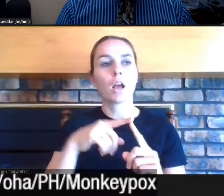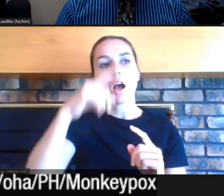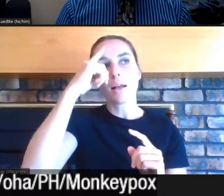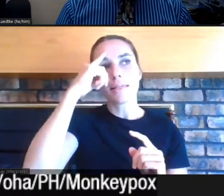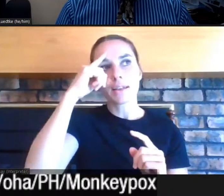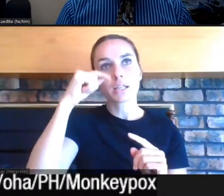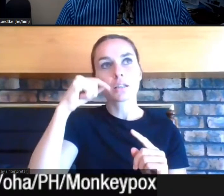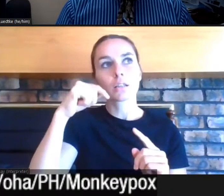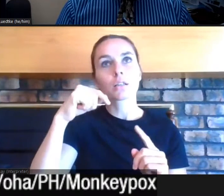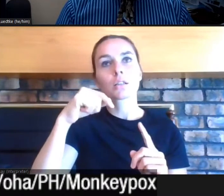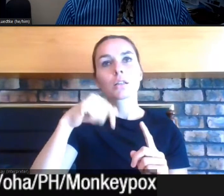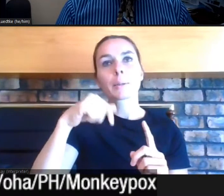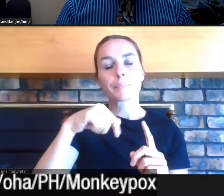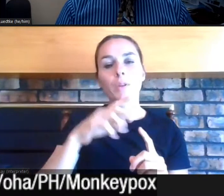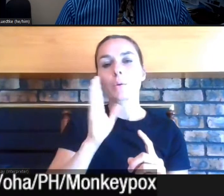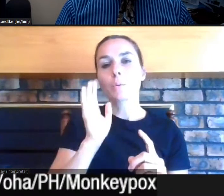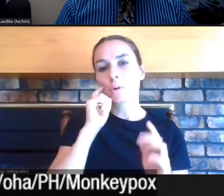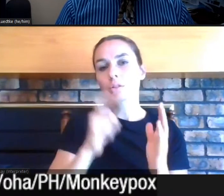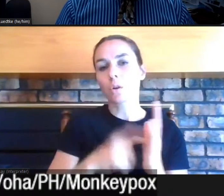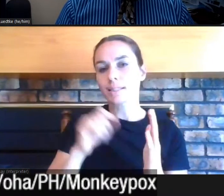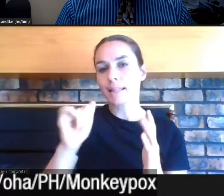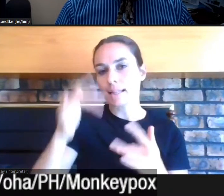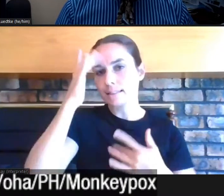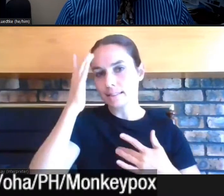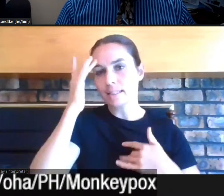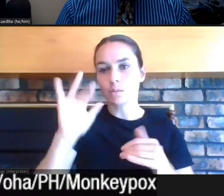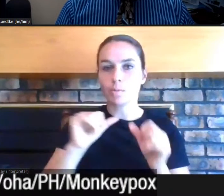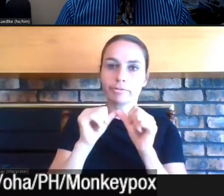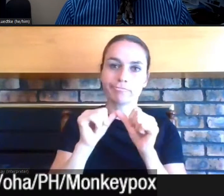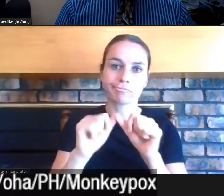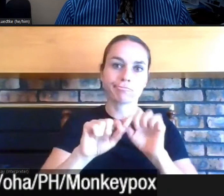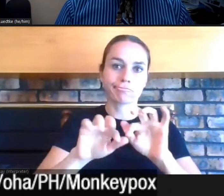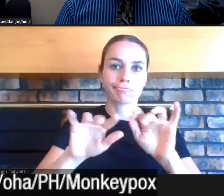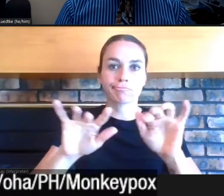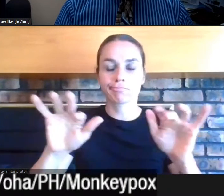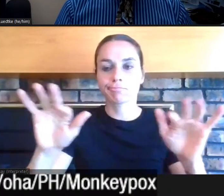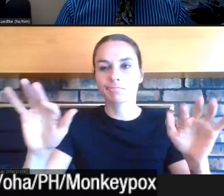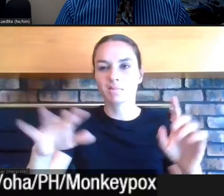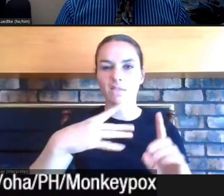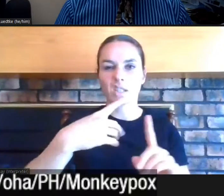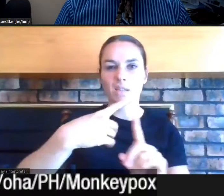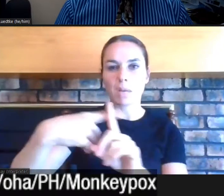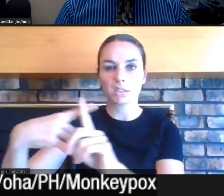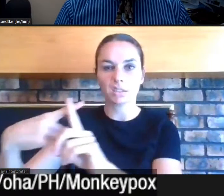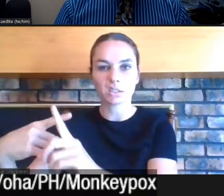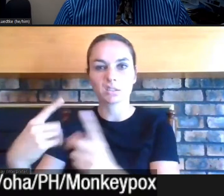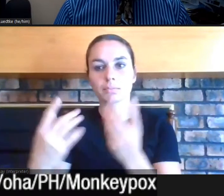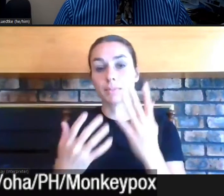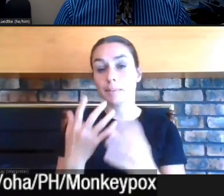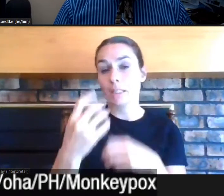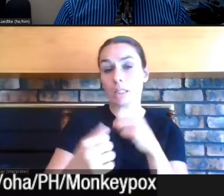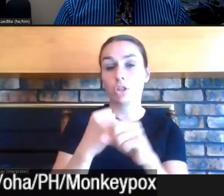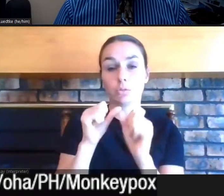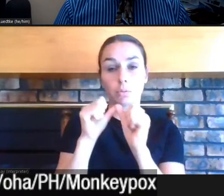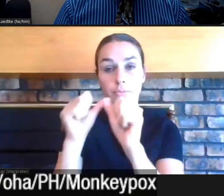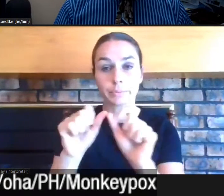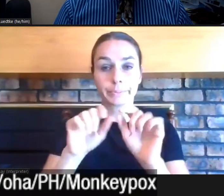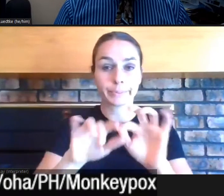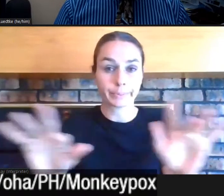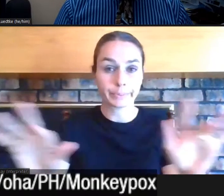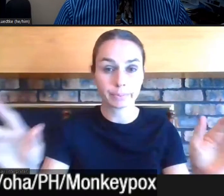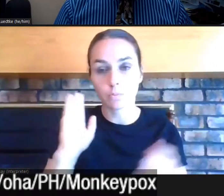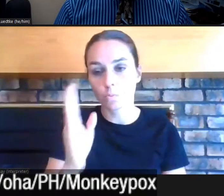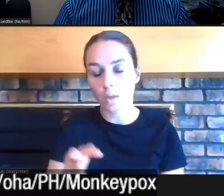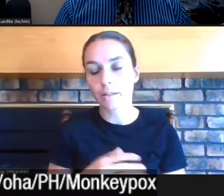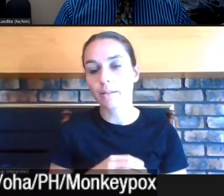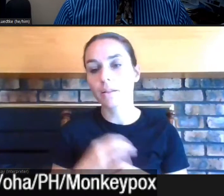and see this disease circulating in our community for some time, months to potentially years. We hope that with